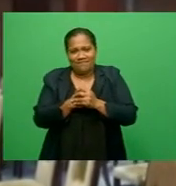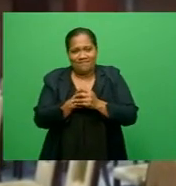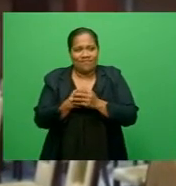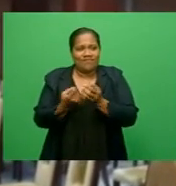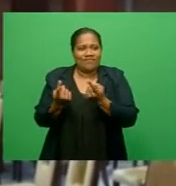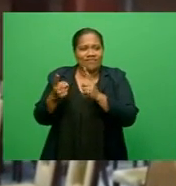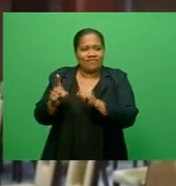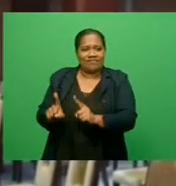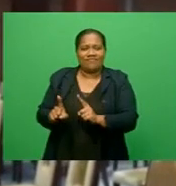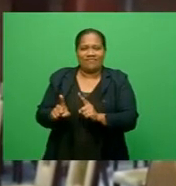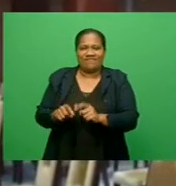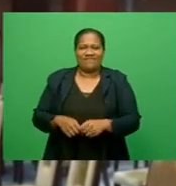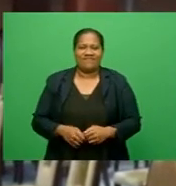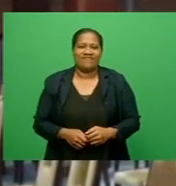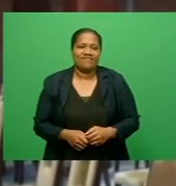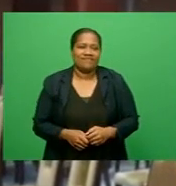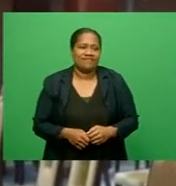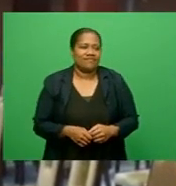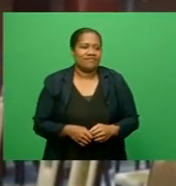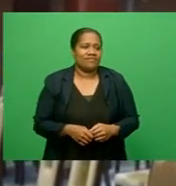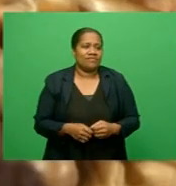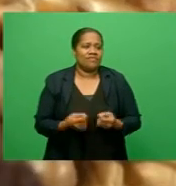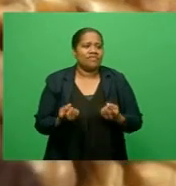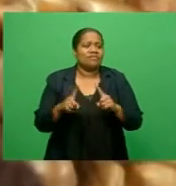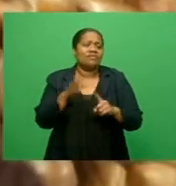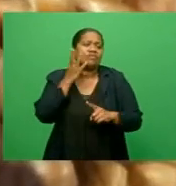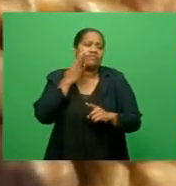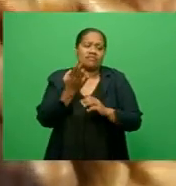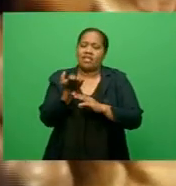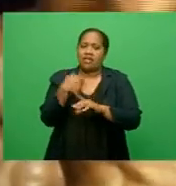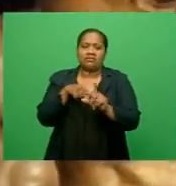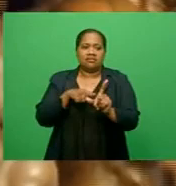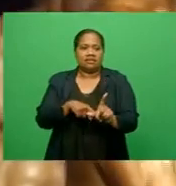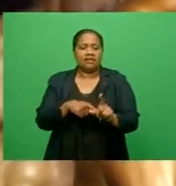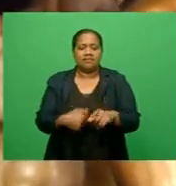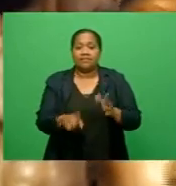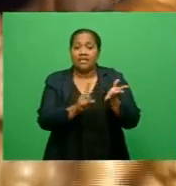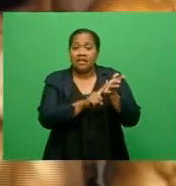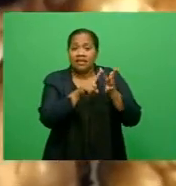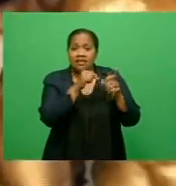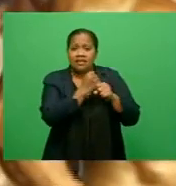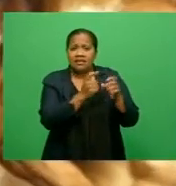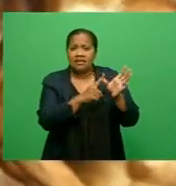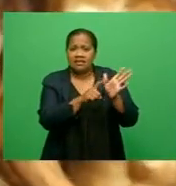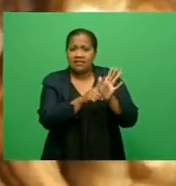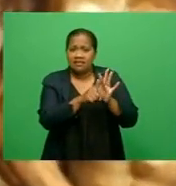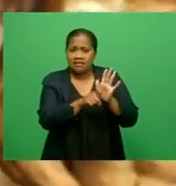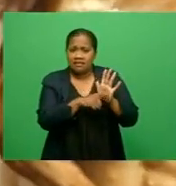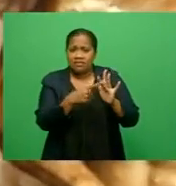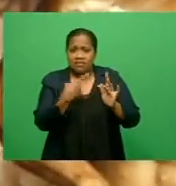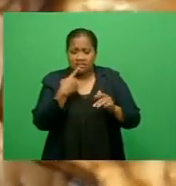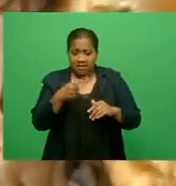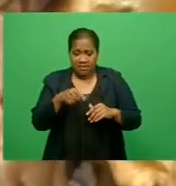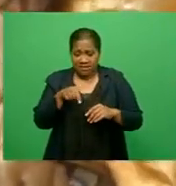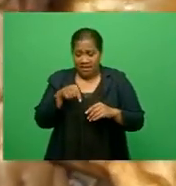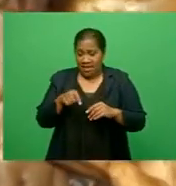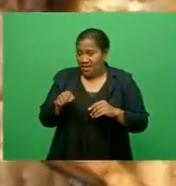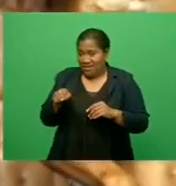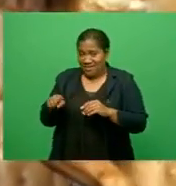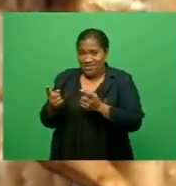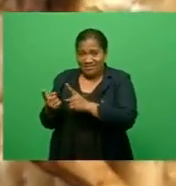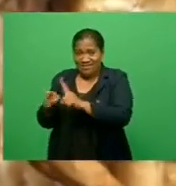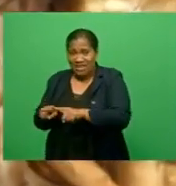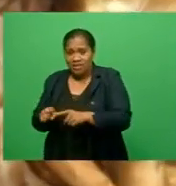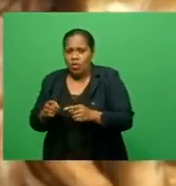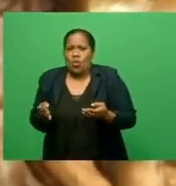Jack Yanunrua. He passed away last year. Lingairi says the late Yanu Yanunrua inspired him to be where he